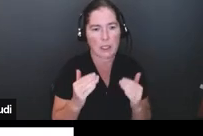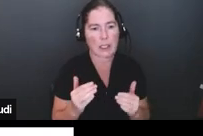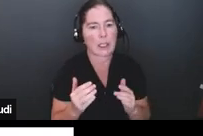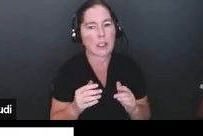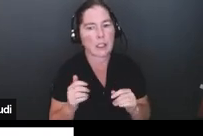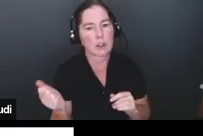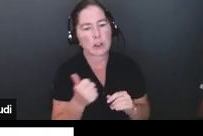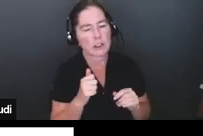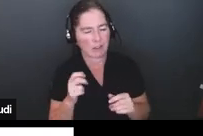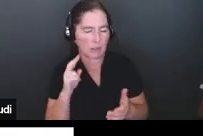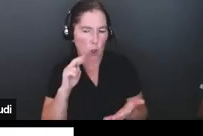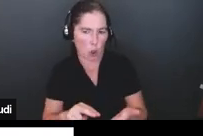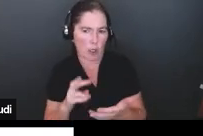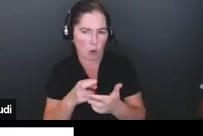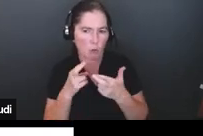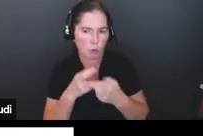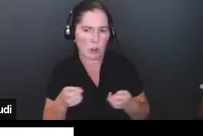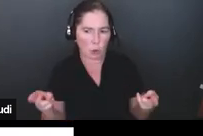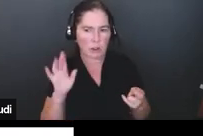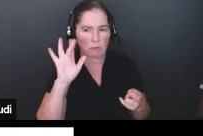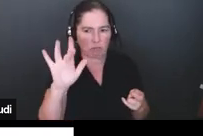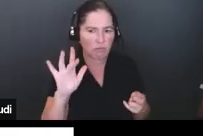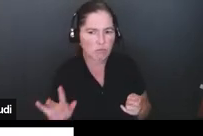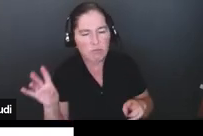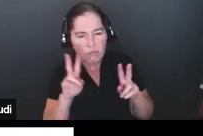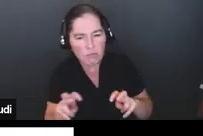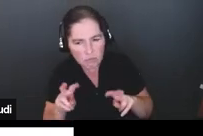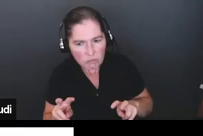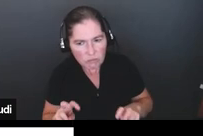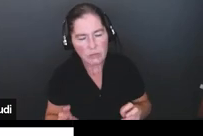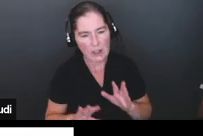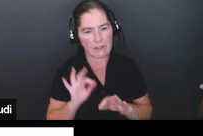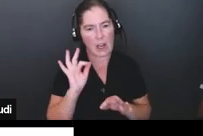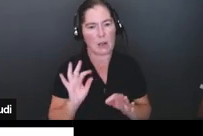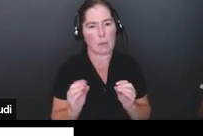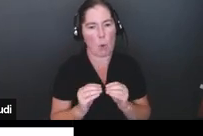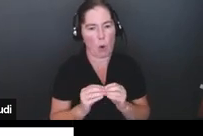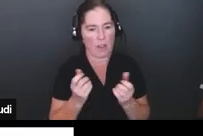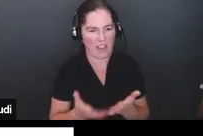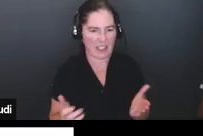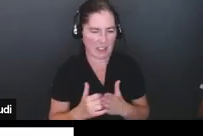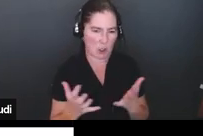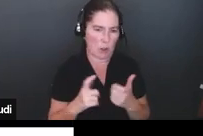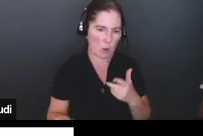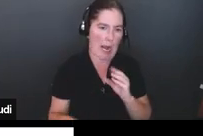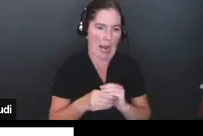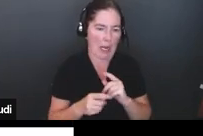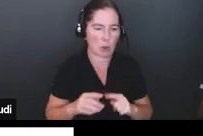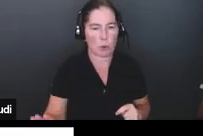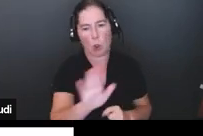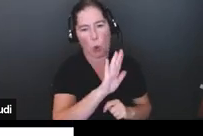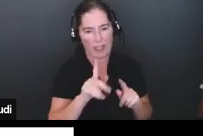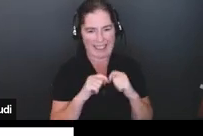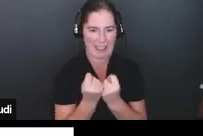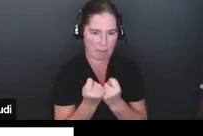those resources that we've linked out to and see if you can find some additional things that you want to add into your